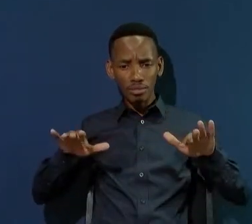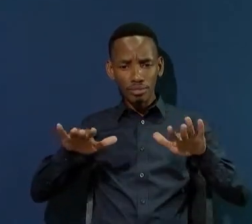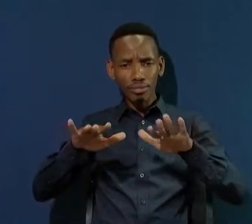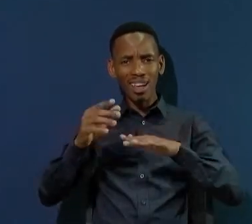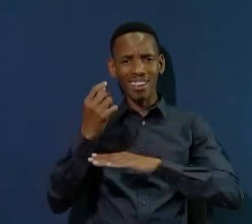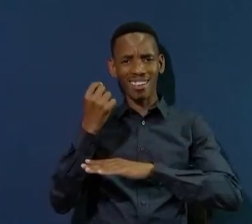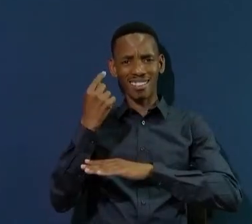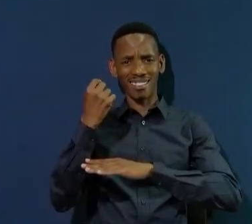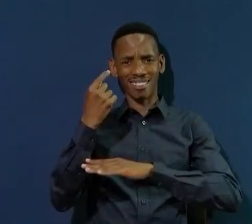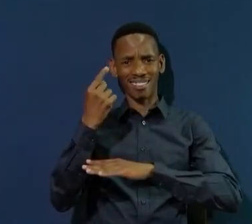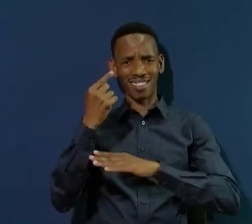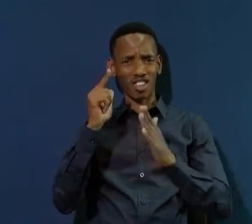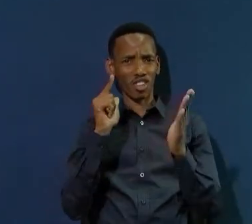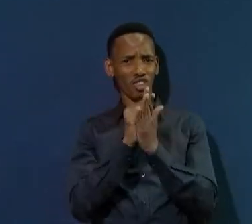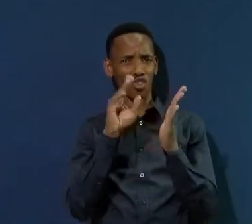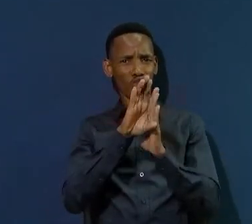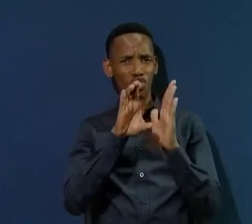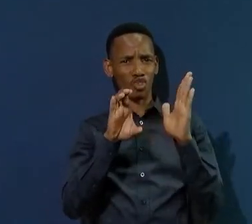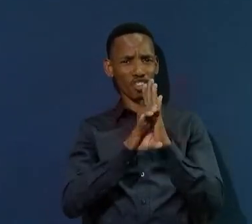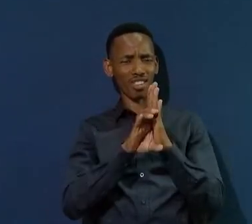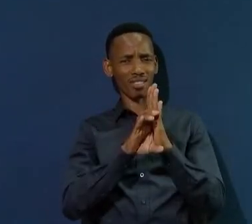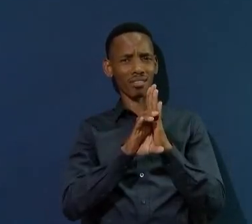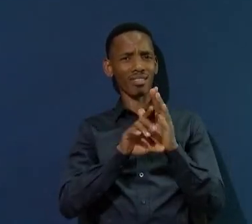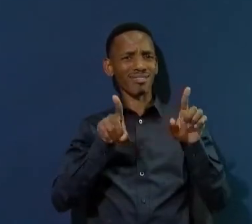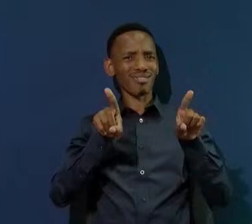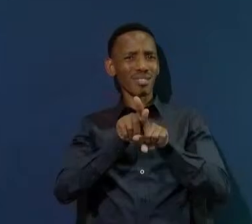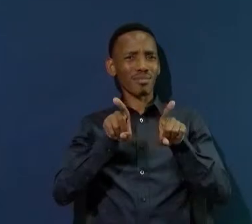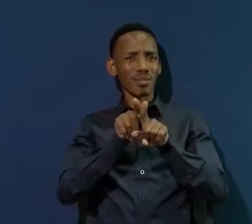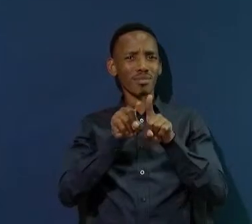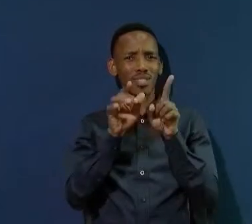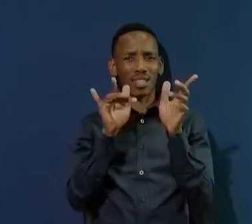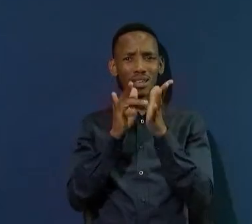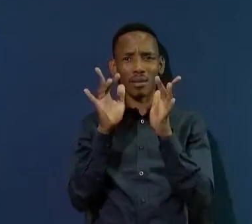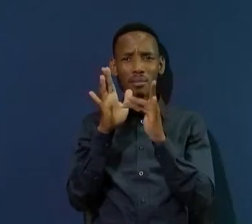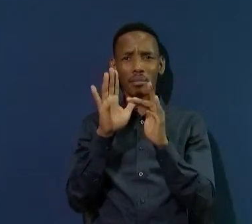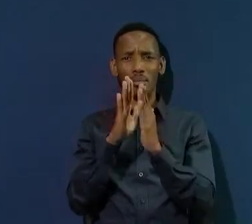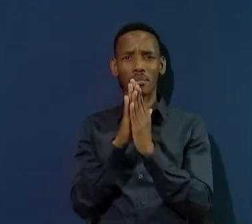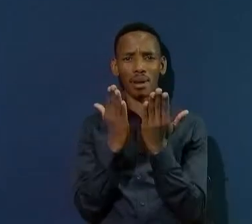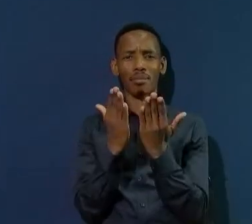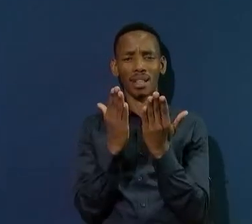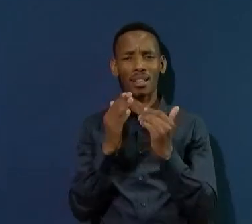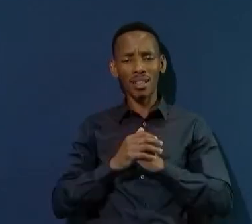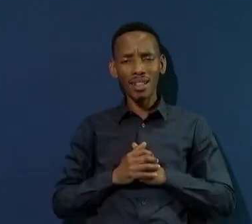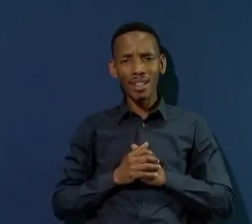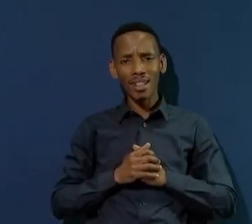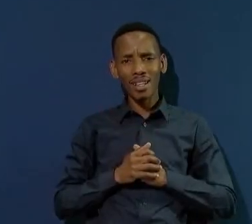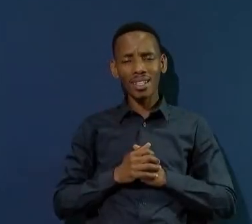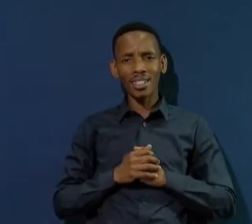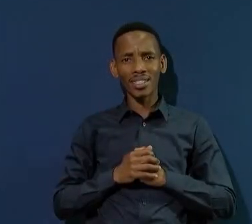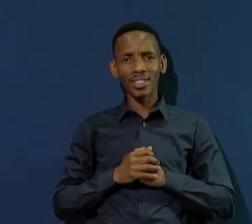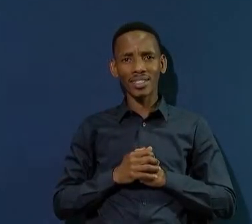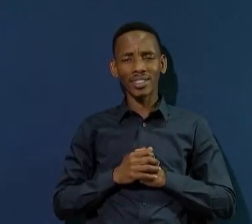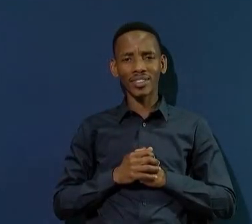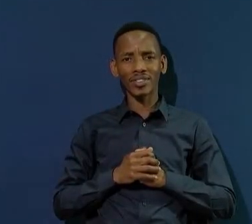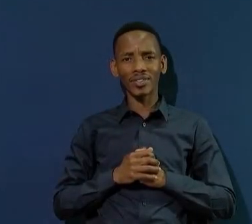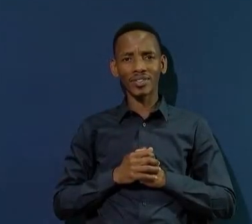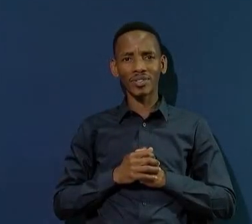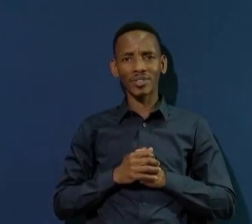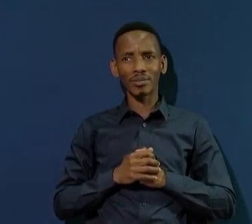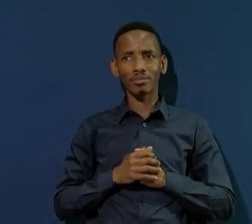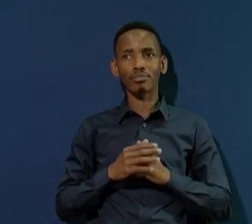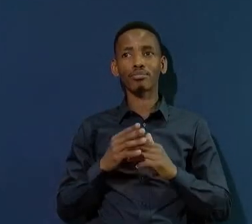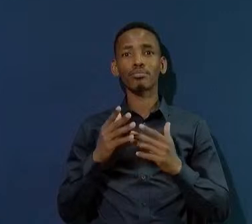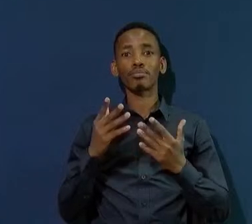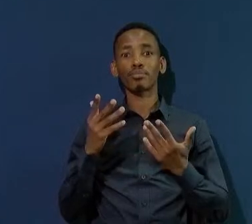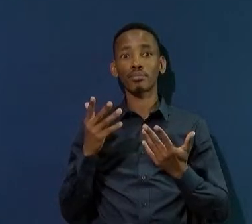we have understood to be the Grundnorm, what we have understood to be the supreme law of the country? I think, speaking